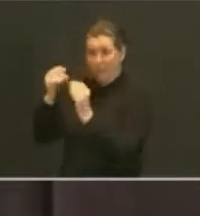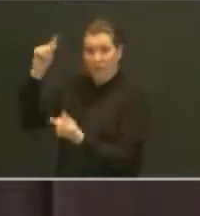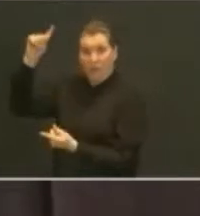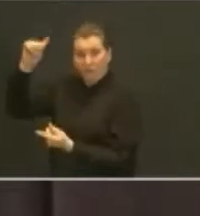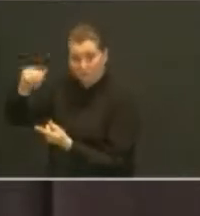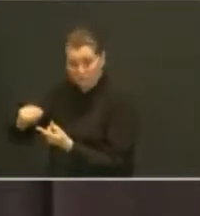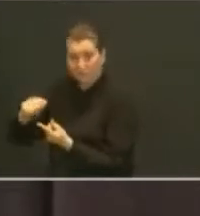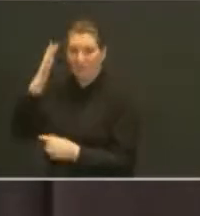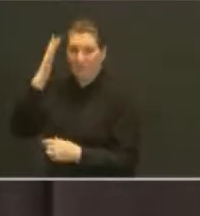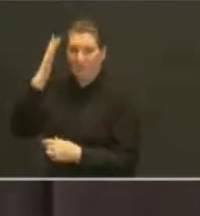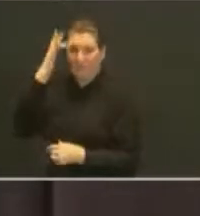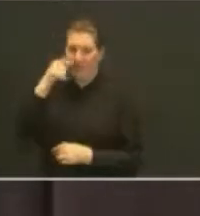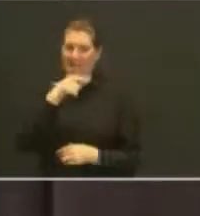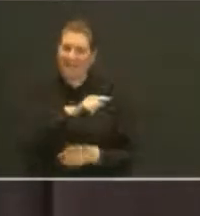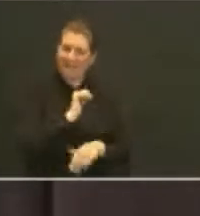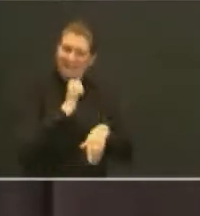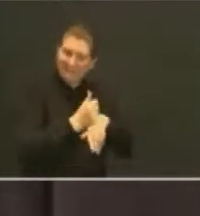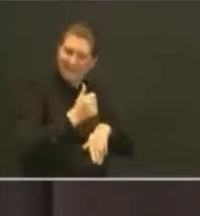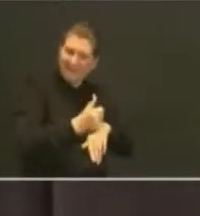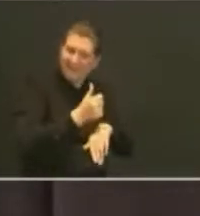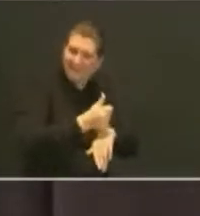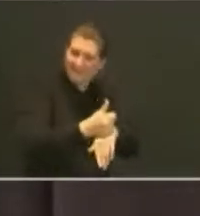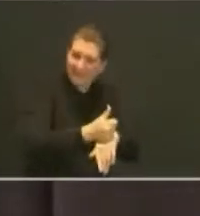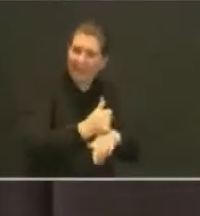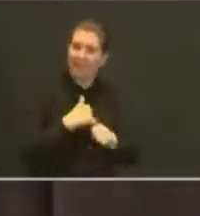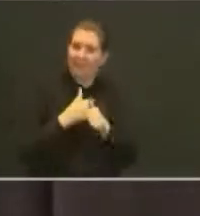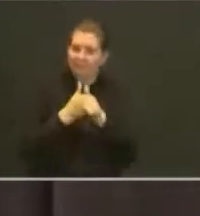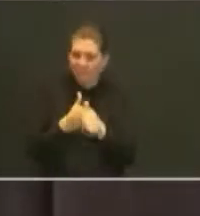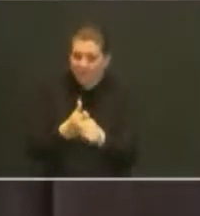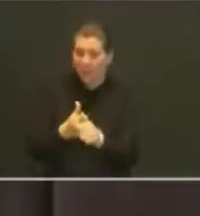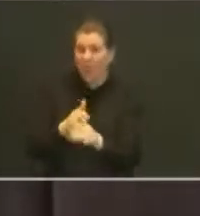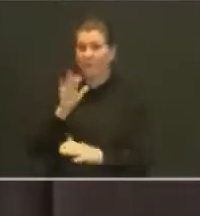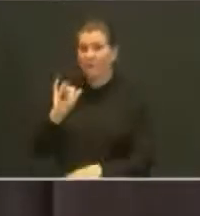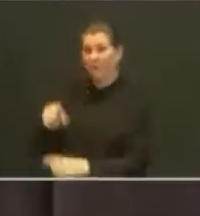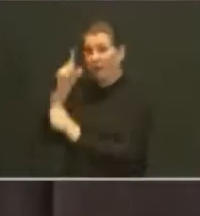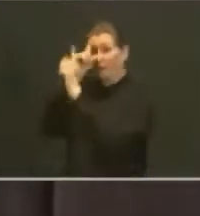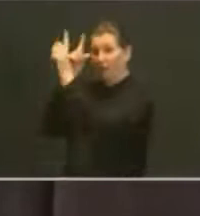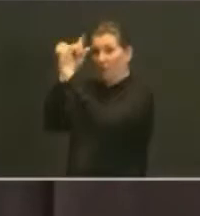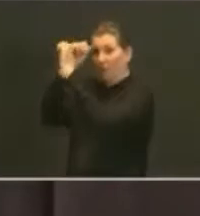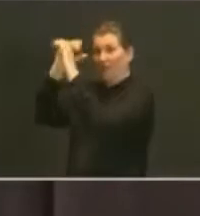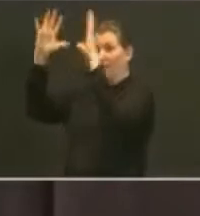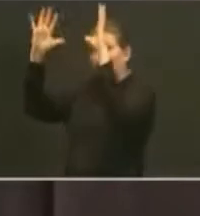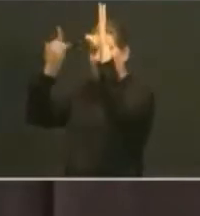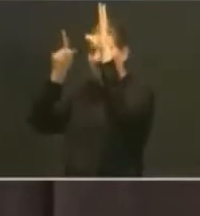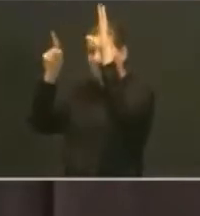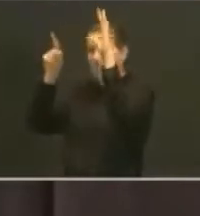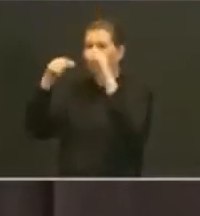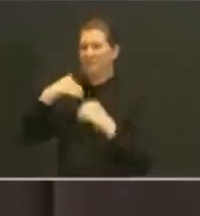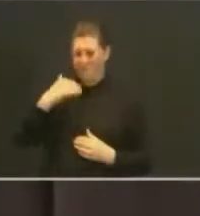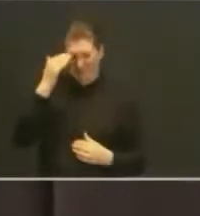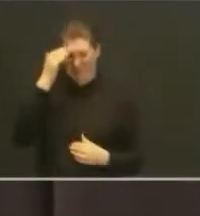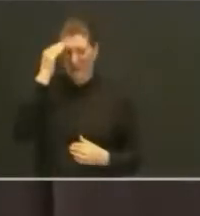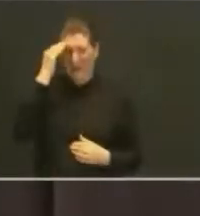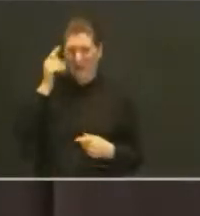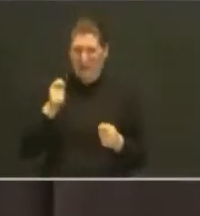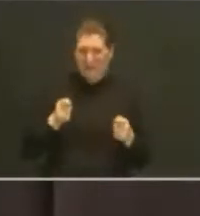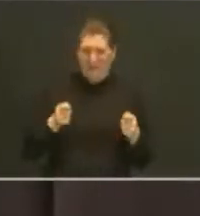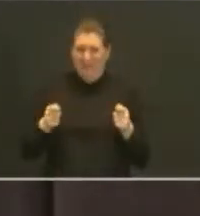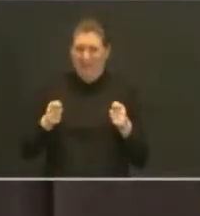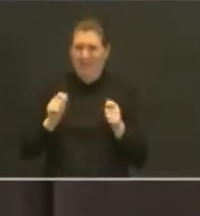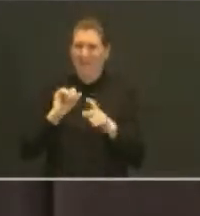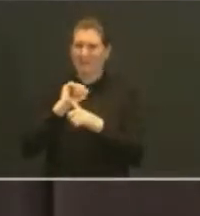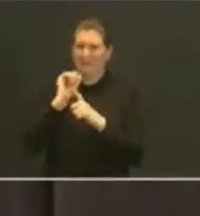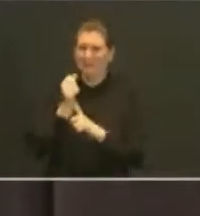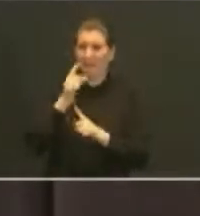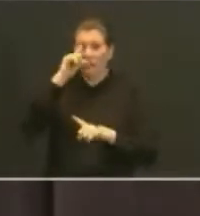goal is to steer this so that we get to have a great summer together here in Rhode Island.